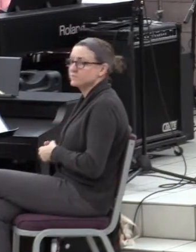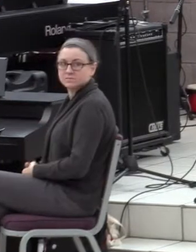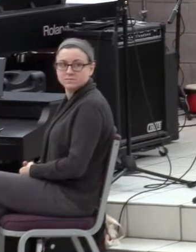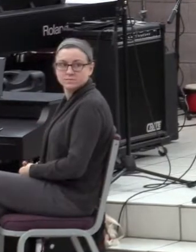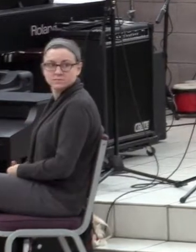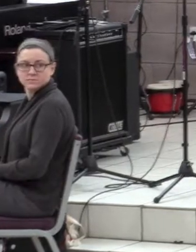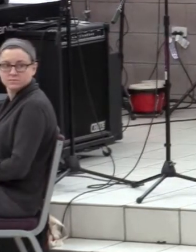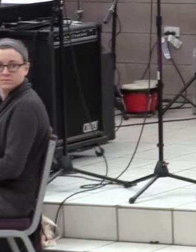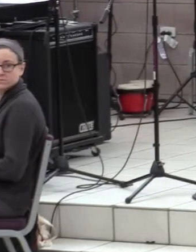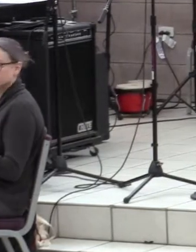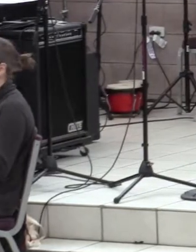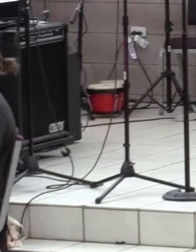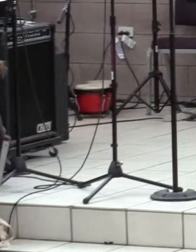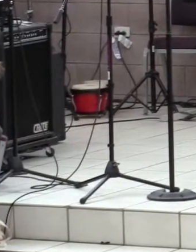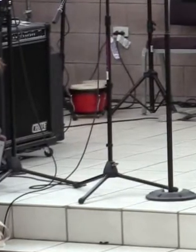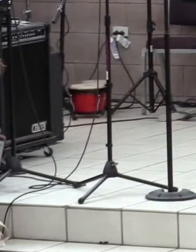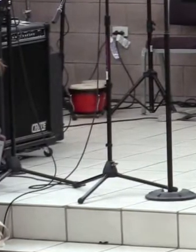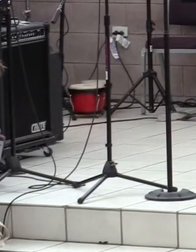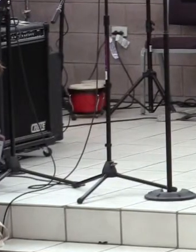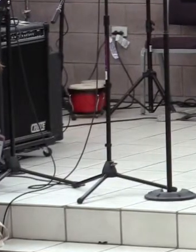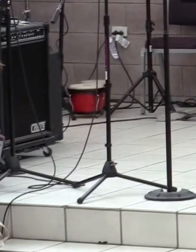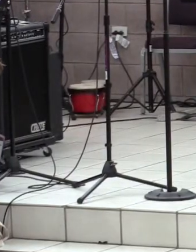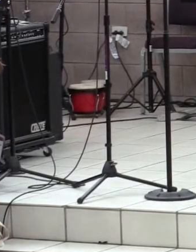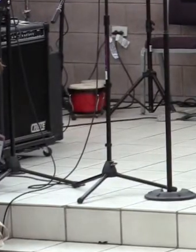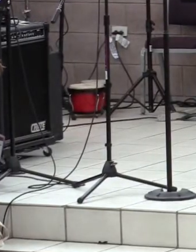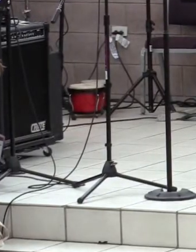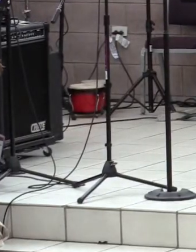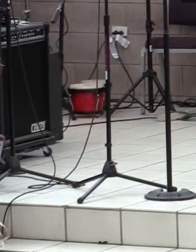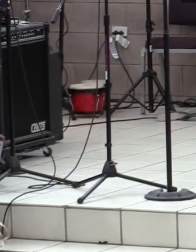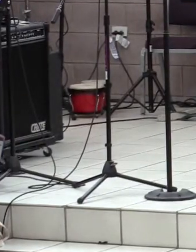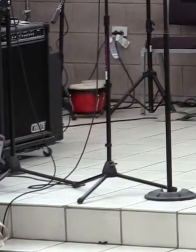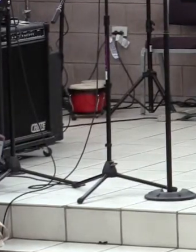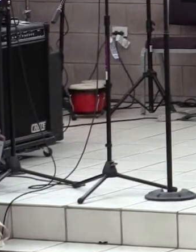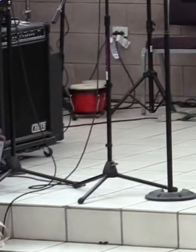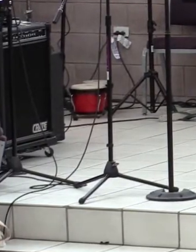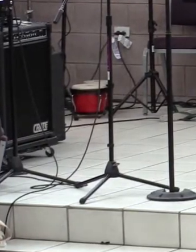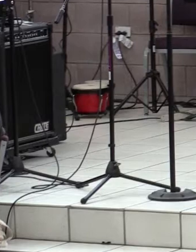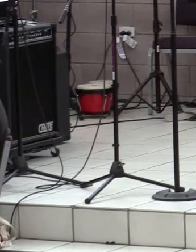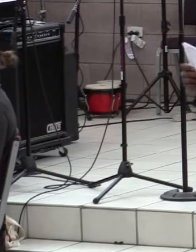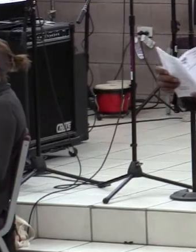Just let me grab a program, because you printed it in the program. Yeah.